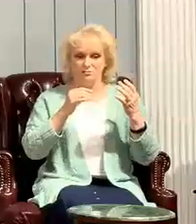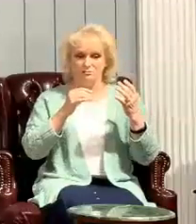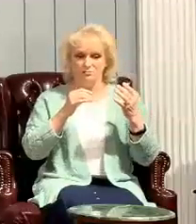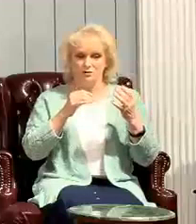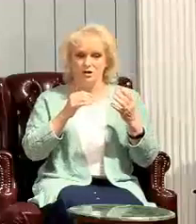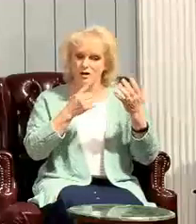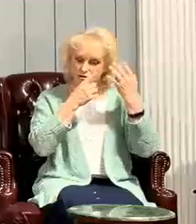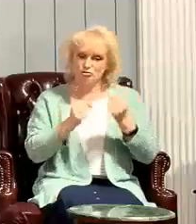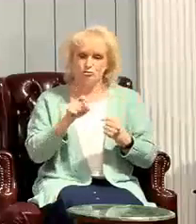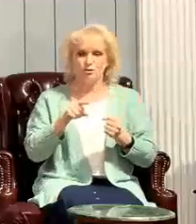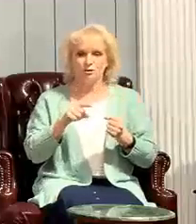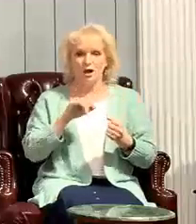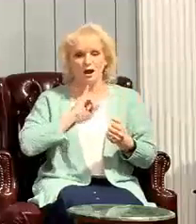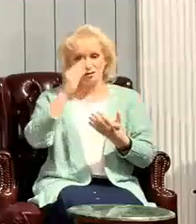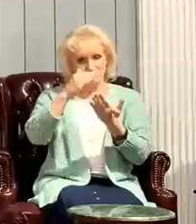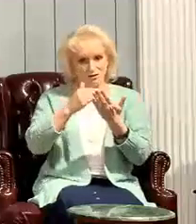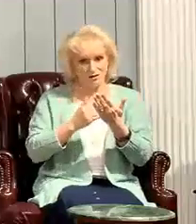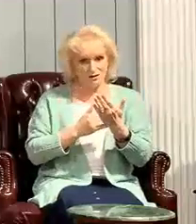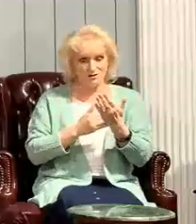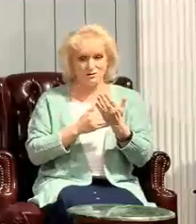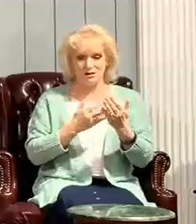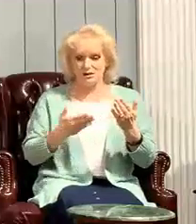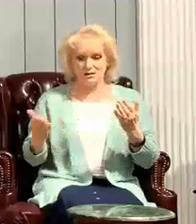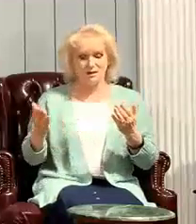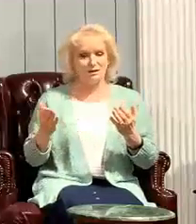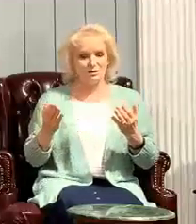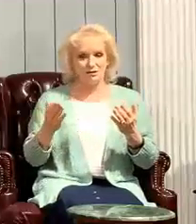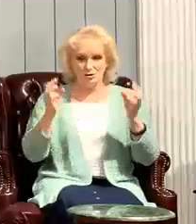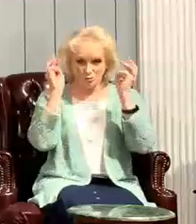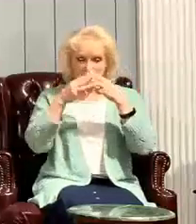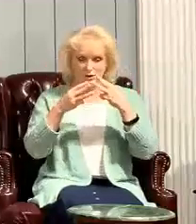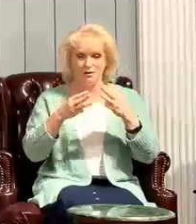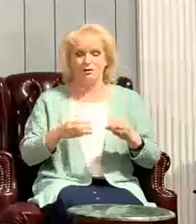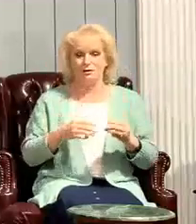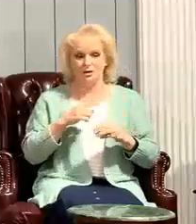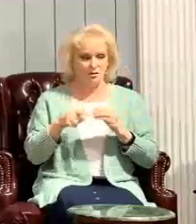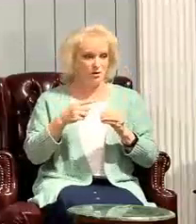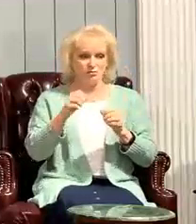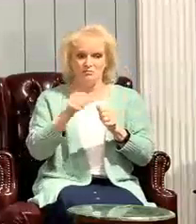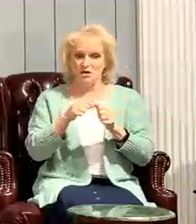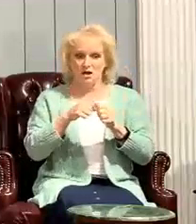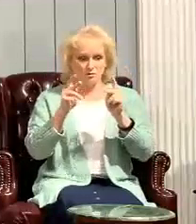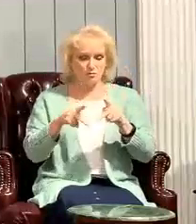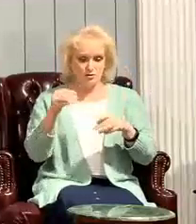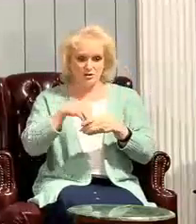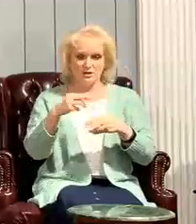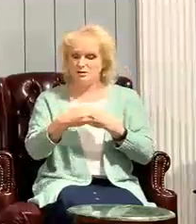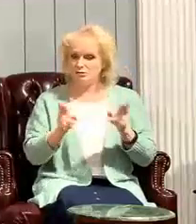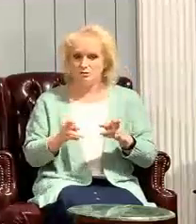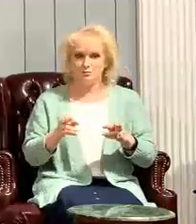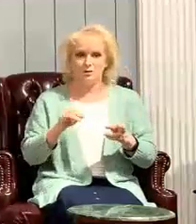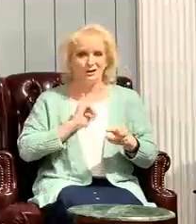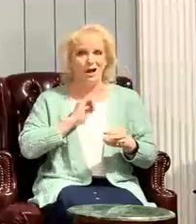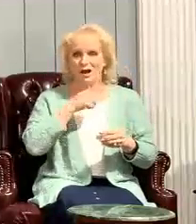everyone in here in this room. You're not right with God. Now, I'm not right with God either. I'm not saying I'm better than you. I mean, we all